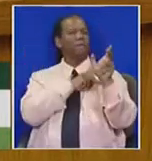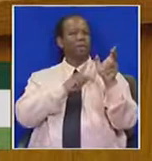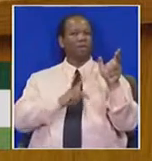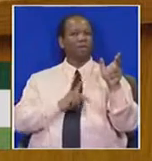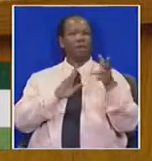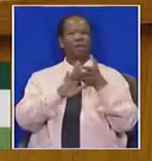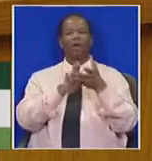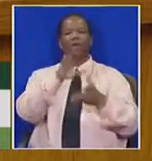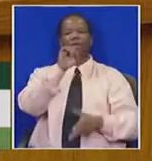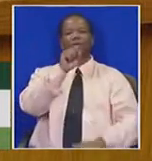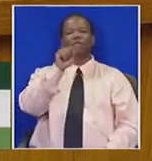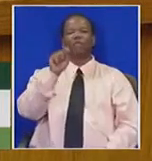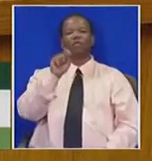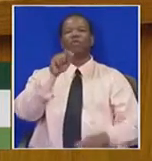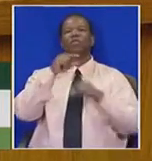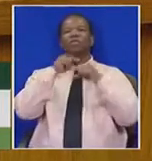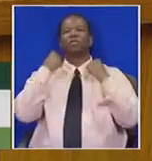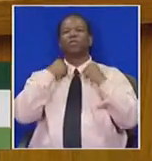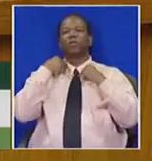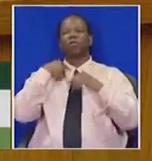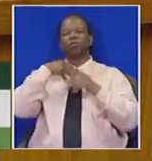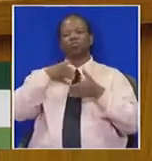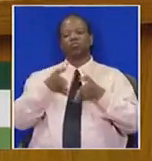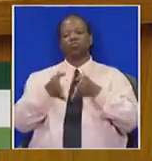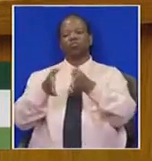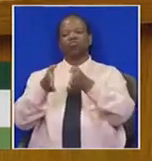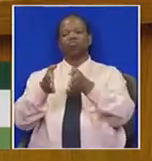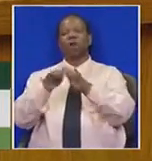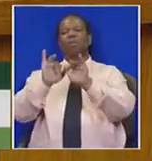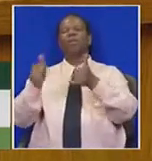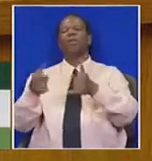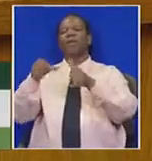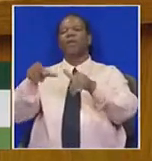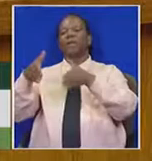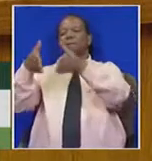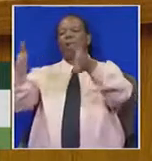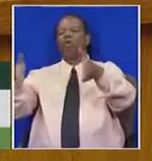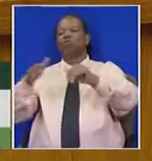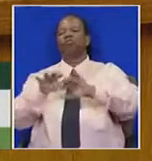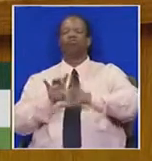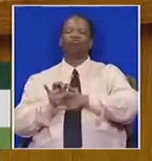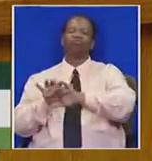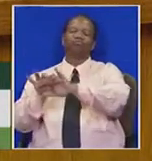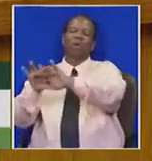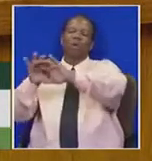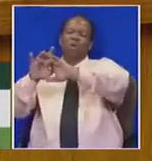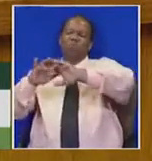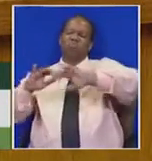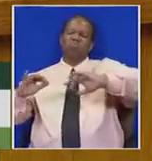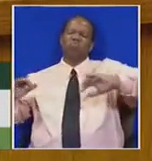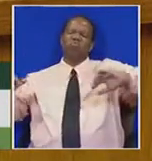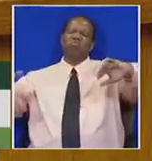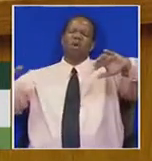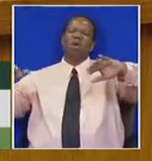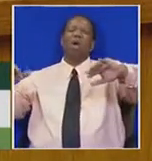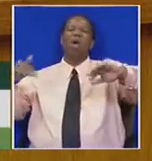George's Cathedral, you walked down the streets of Cape Town to the Grand Parade with them. That crowd reminded us that the